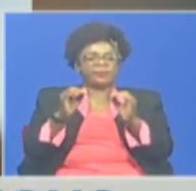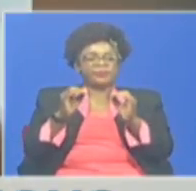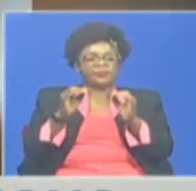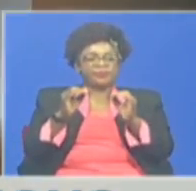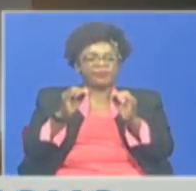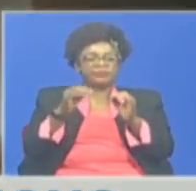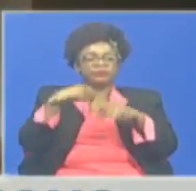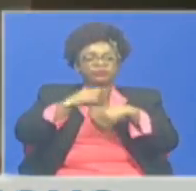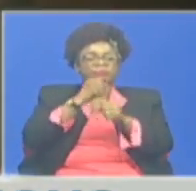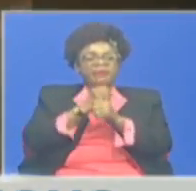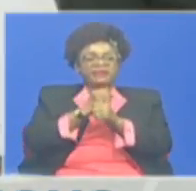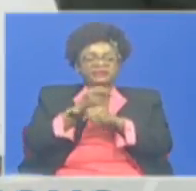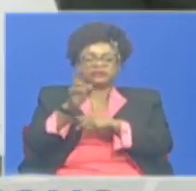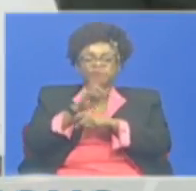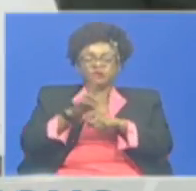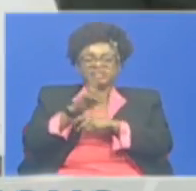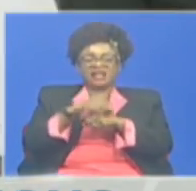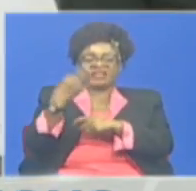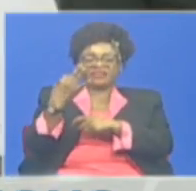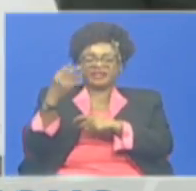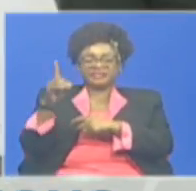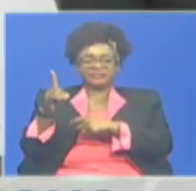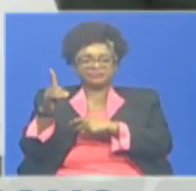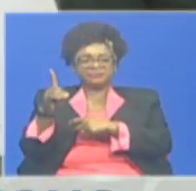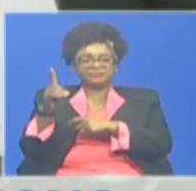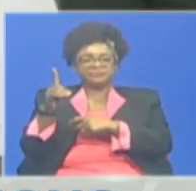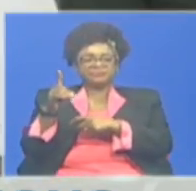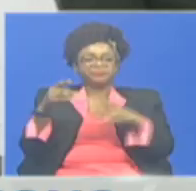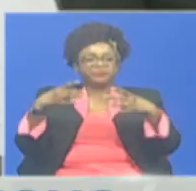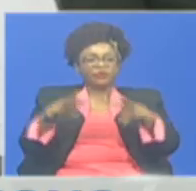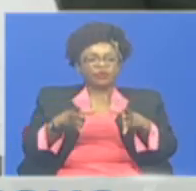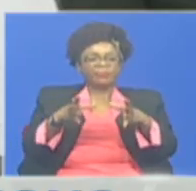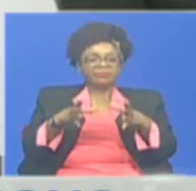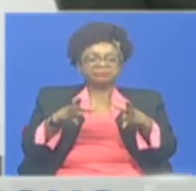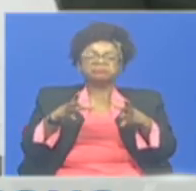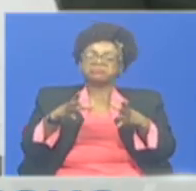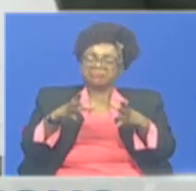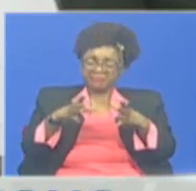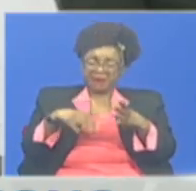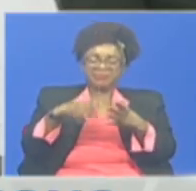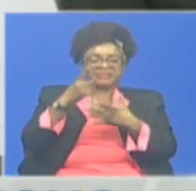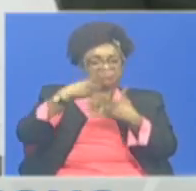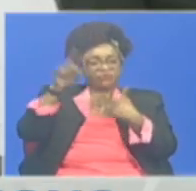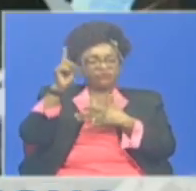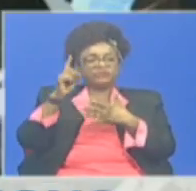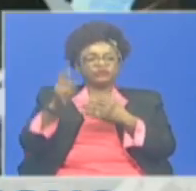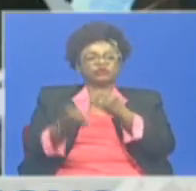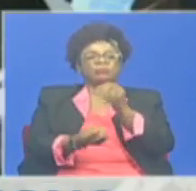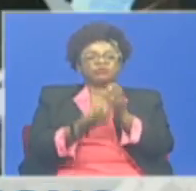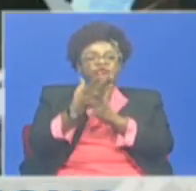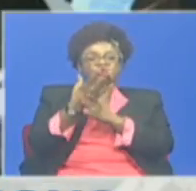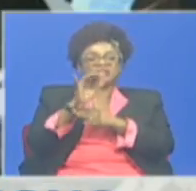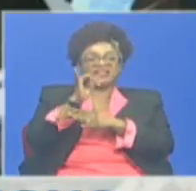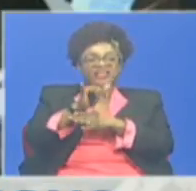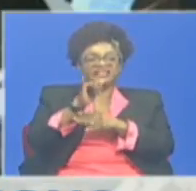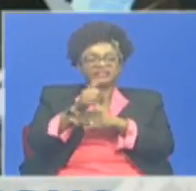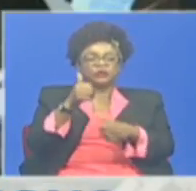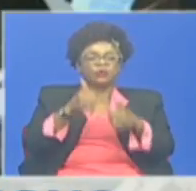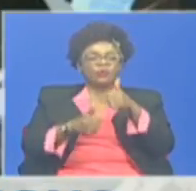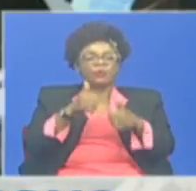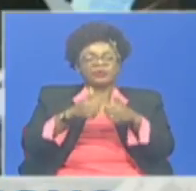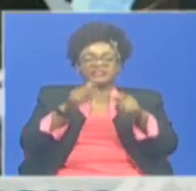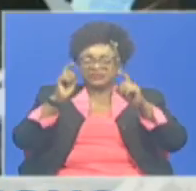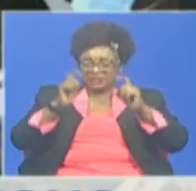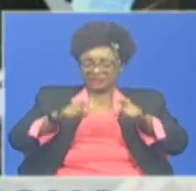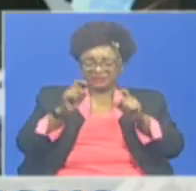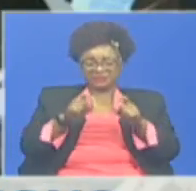them using 3D. The group has already been commissioned by the government to produce a prototype ventilator which meets global standards in